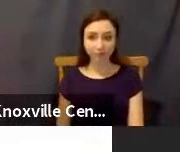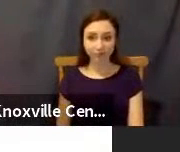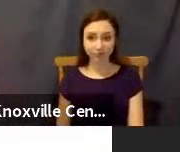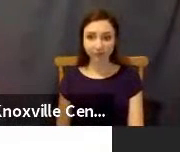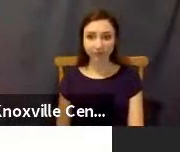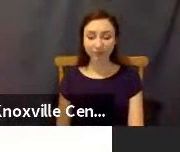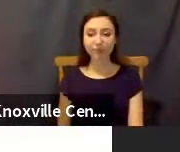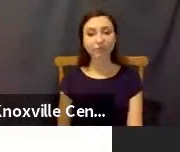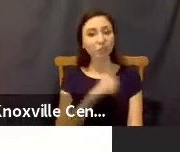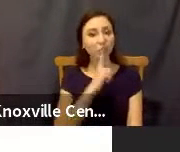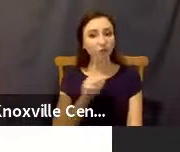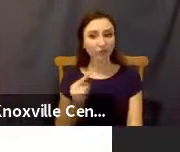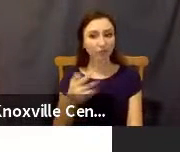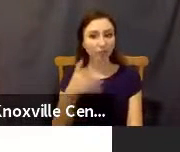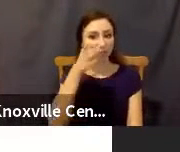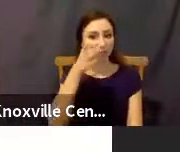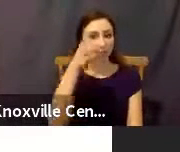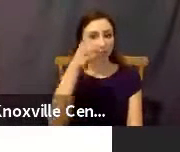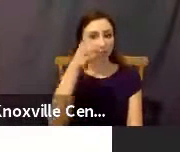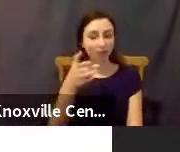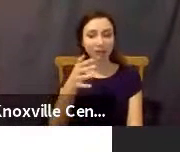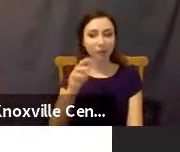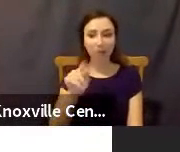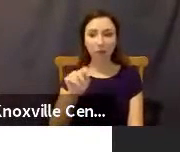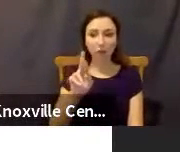So it's really just the concept of trending.